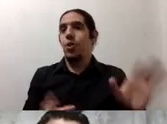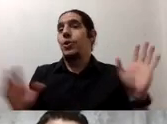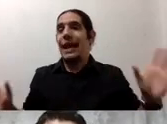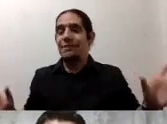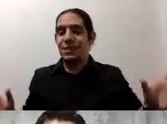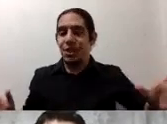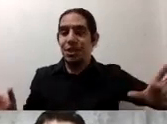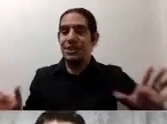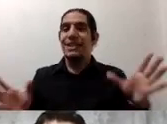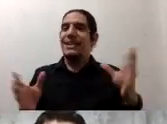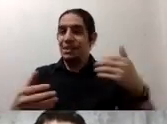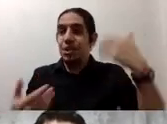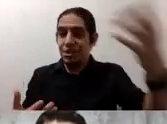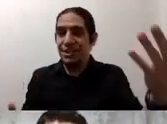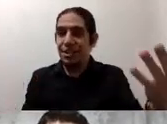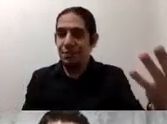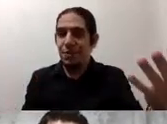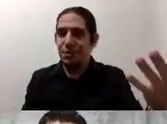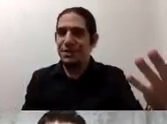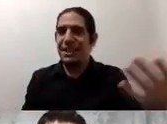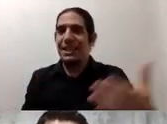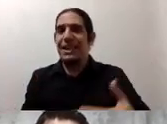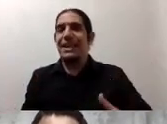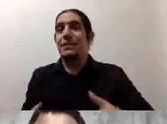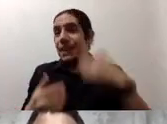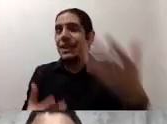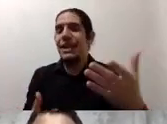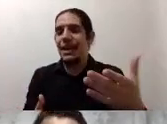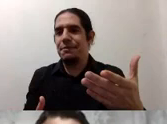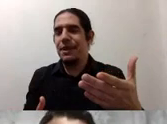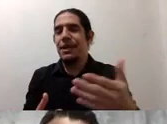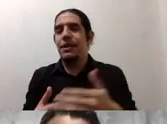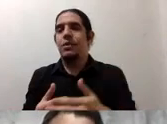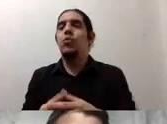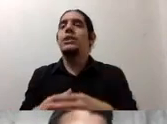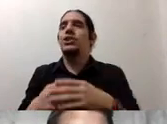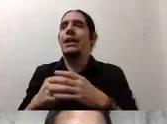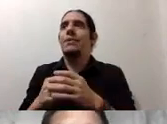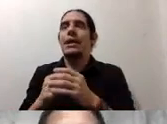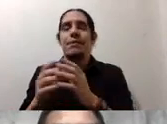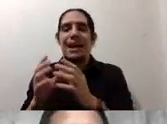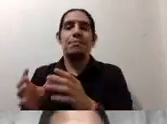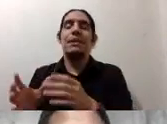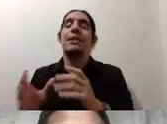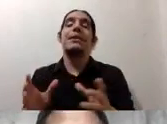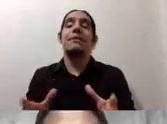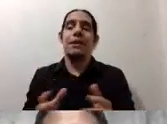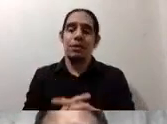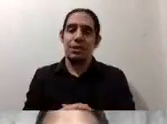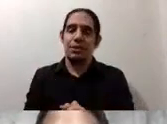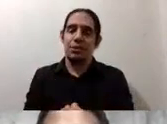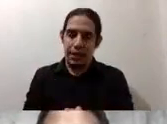teach or have taught non-standard forms, and if they have, which have been